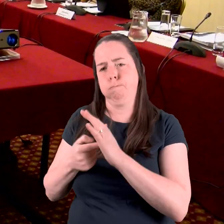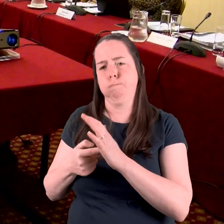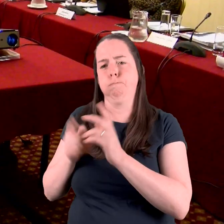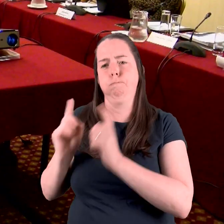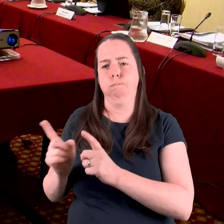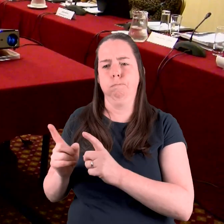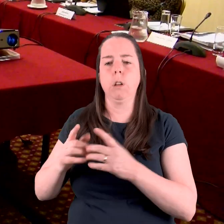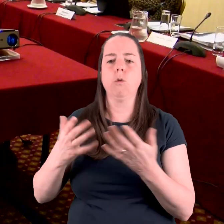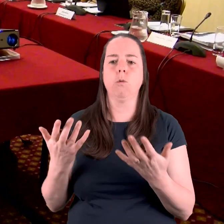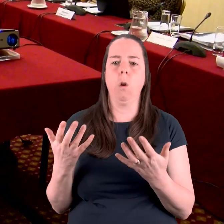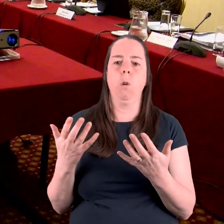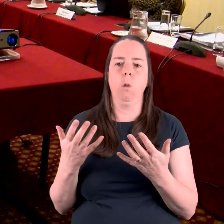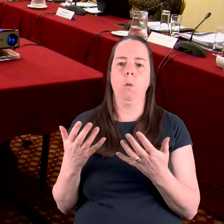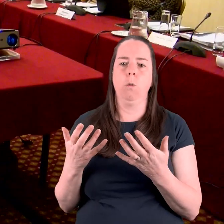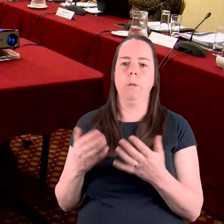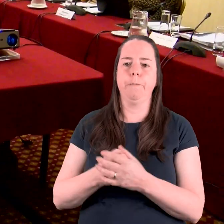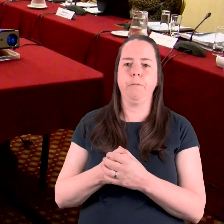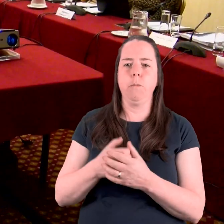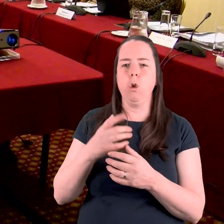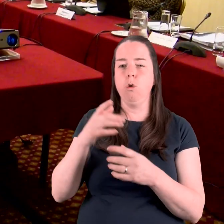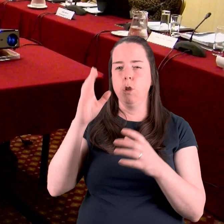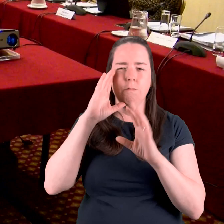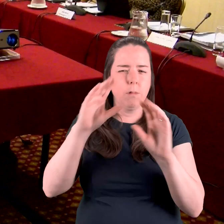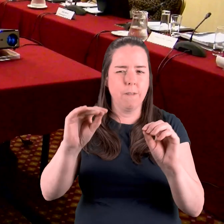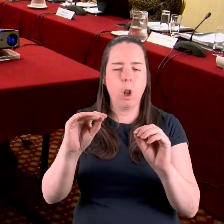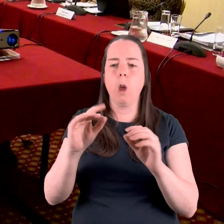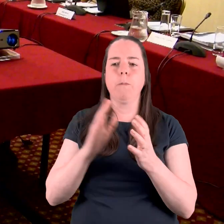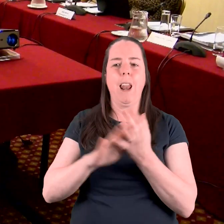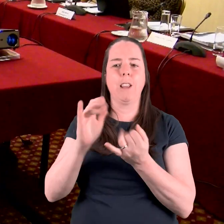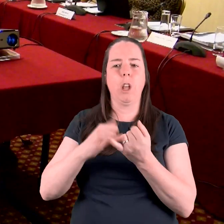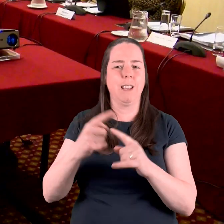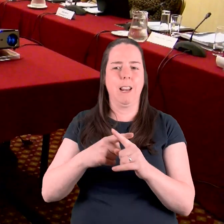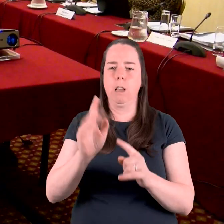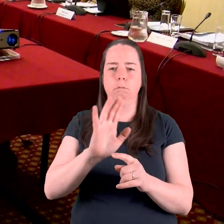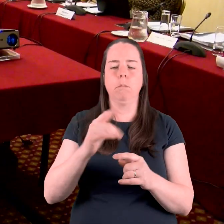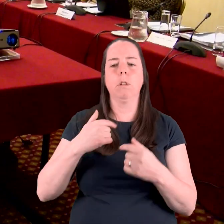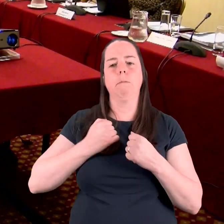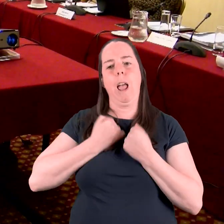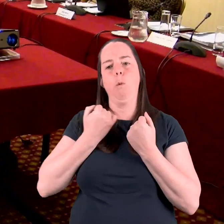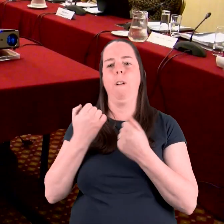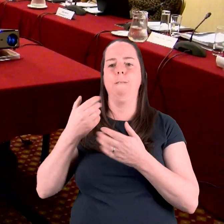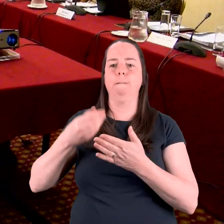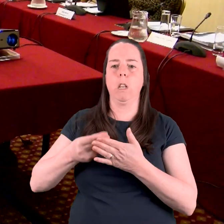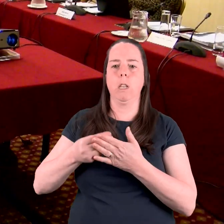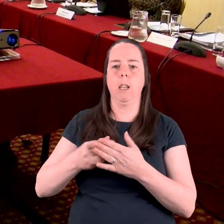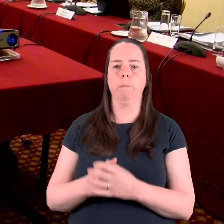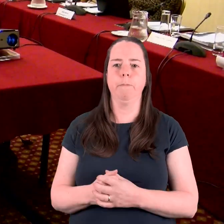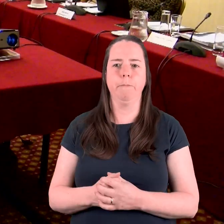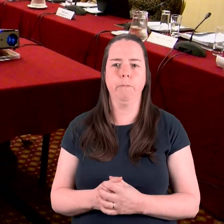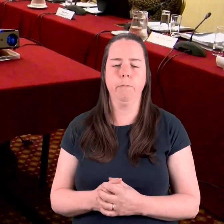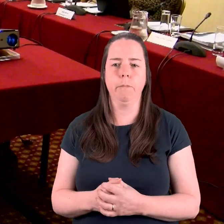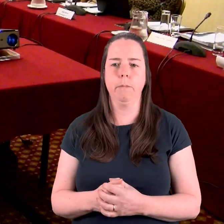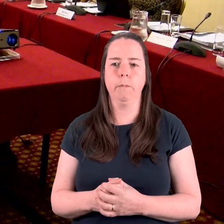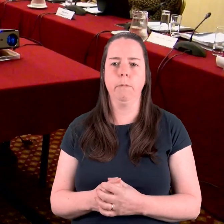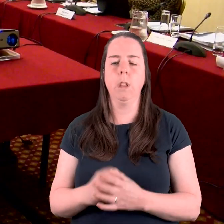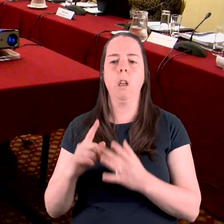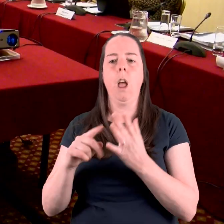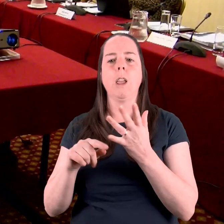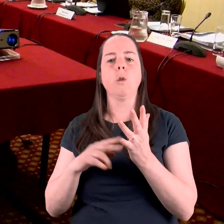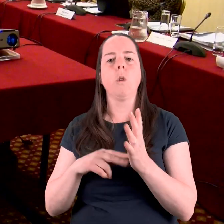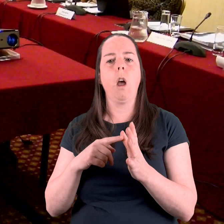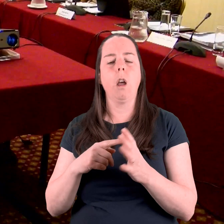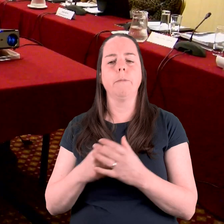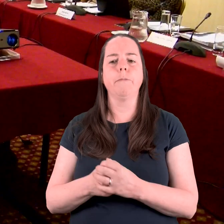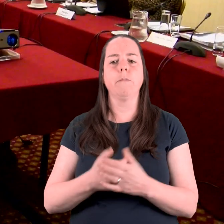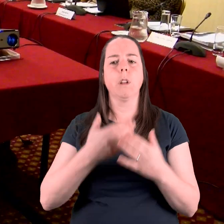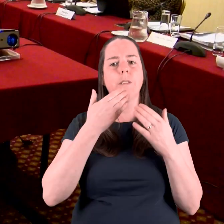we prioritised it and thought it was really important. So just so you know that it wasn't NHSC, it was our funding. So yeah, Iona.